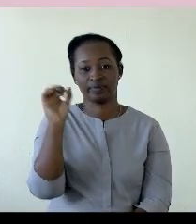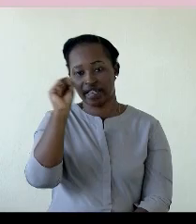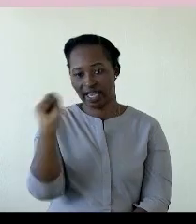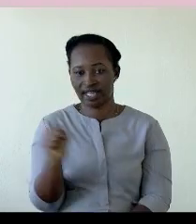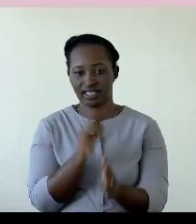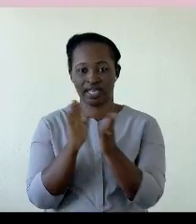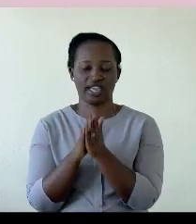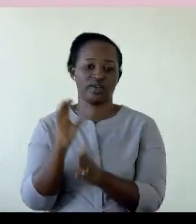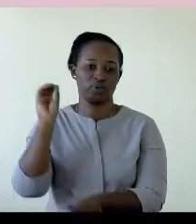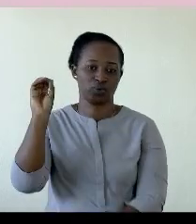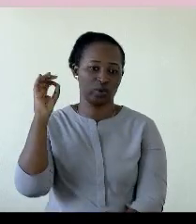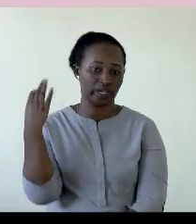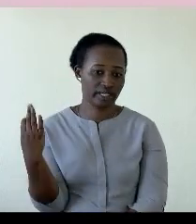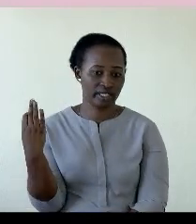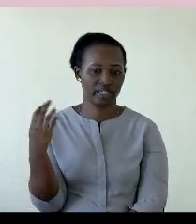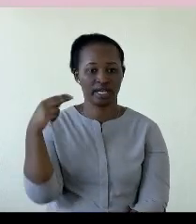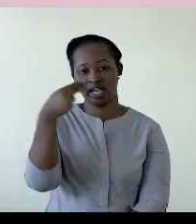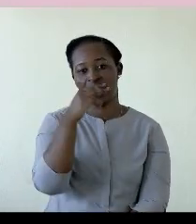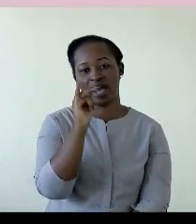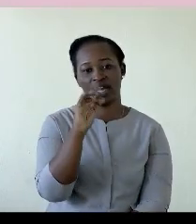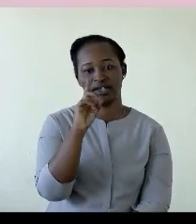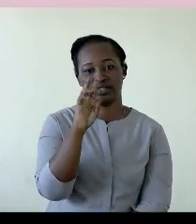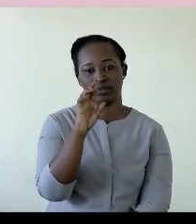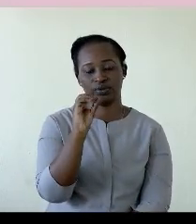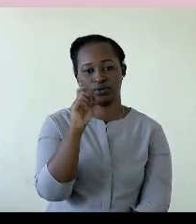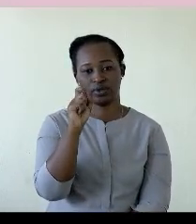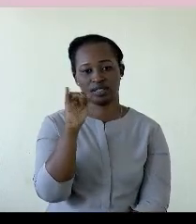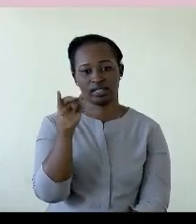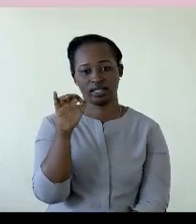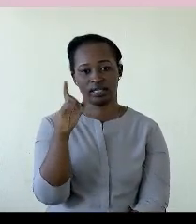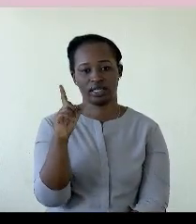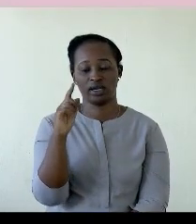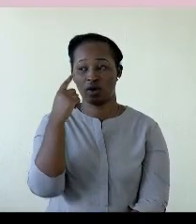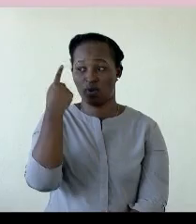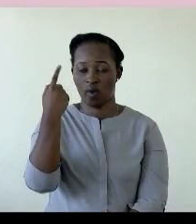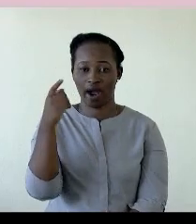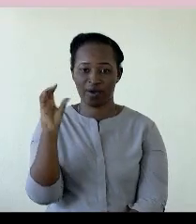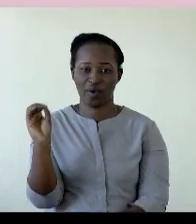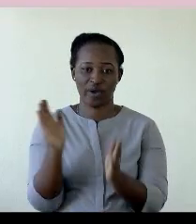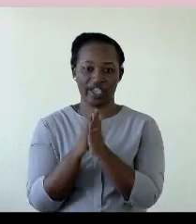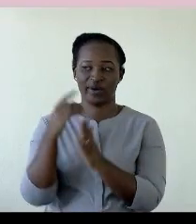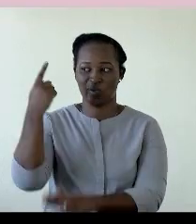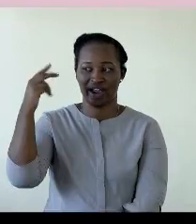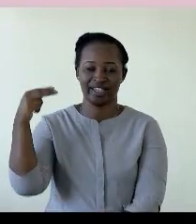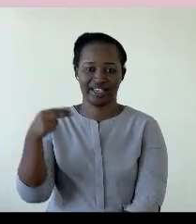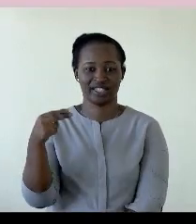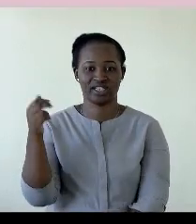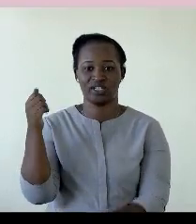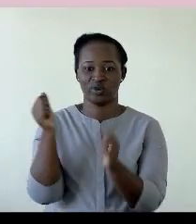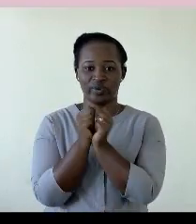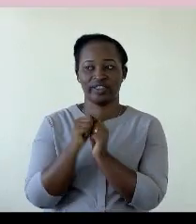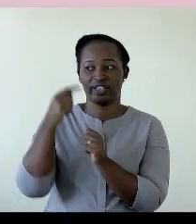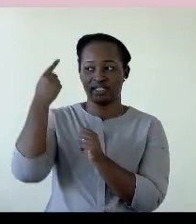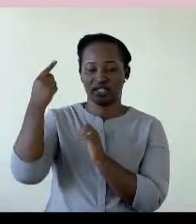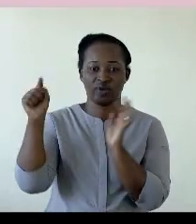atoms, hydroxyl with 1 oxygen and 1 hydrogen with a single negative